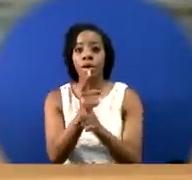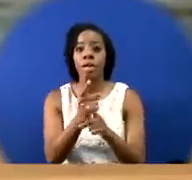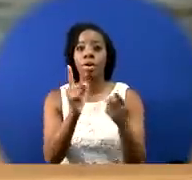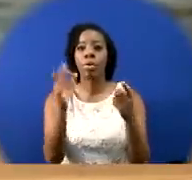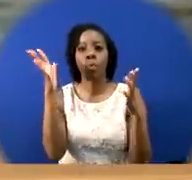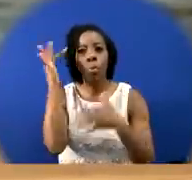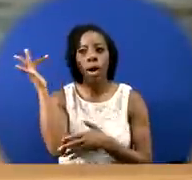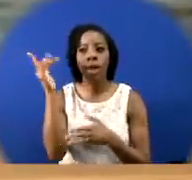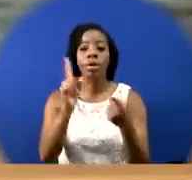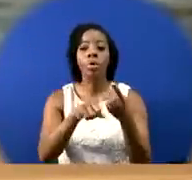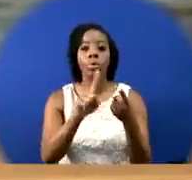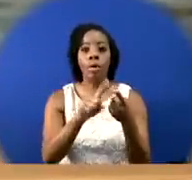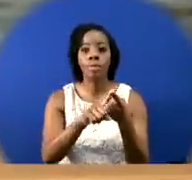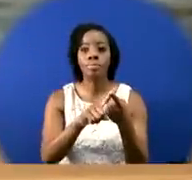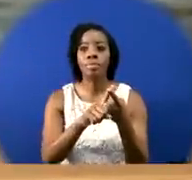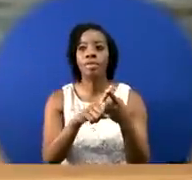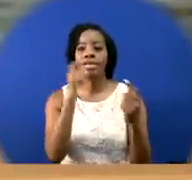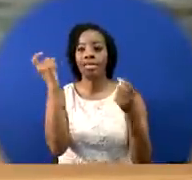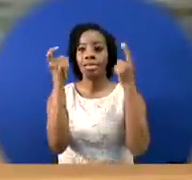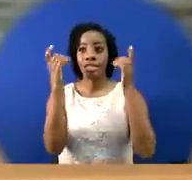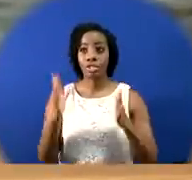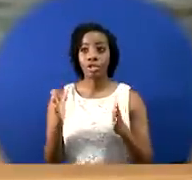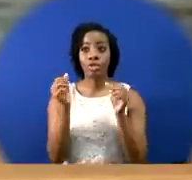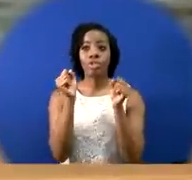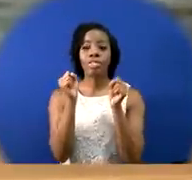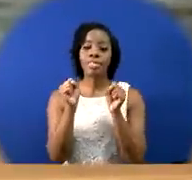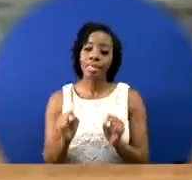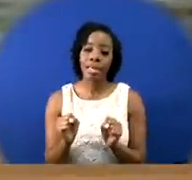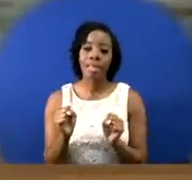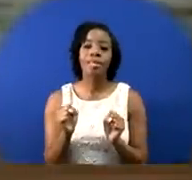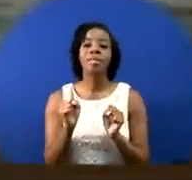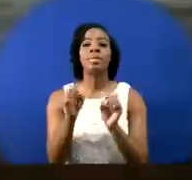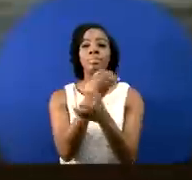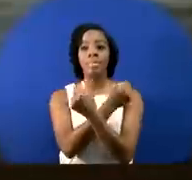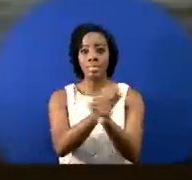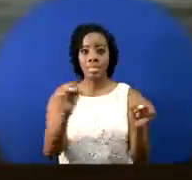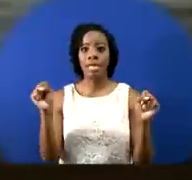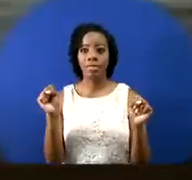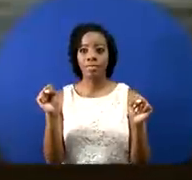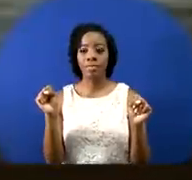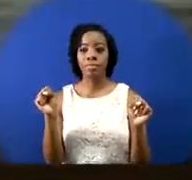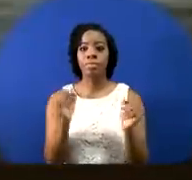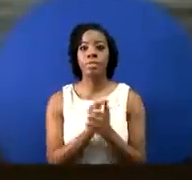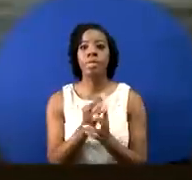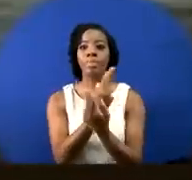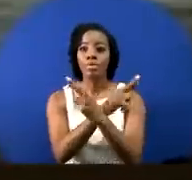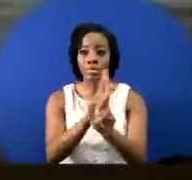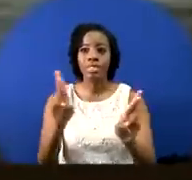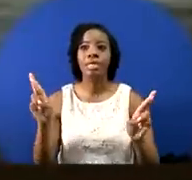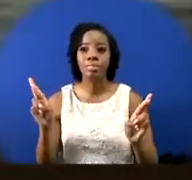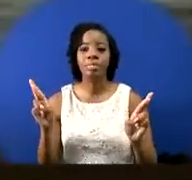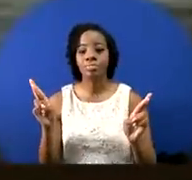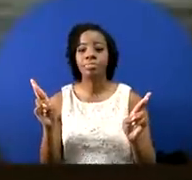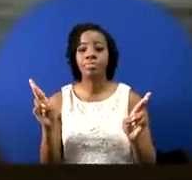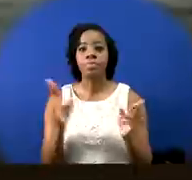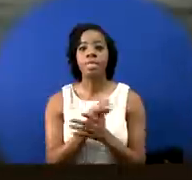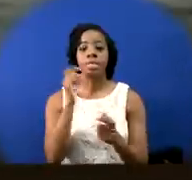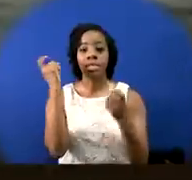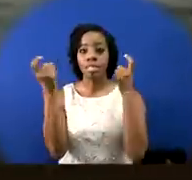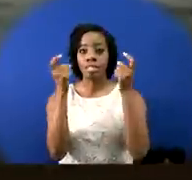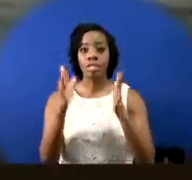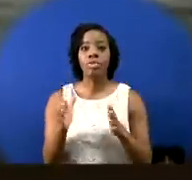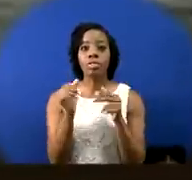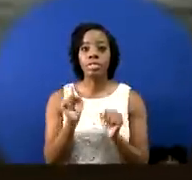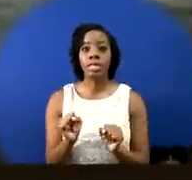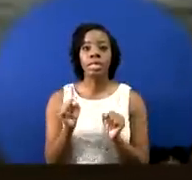that sinners might be redeemed. Yeah. I said he works things out so that sinners might be redeemed.